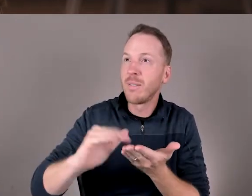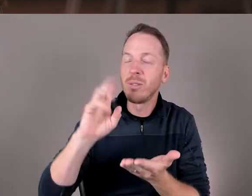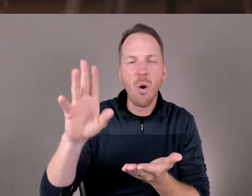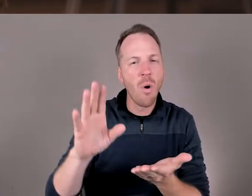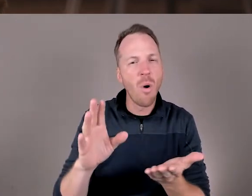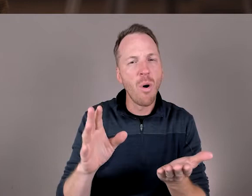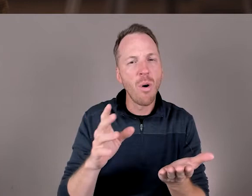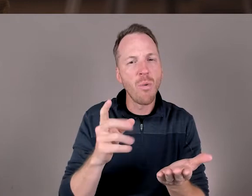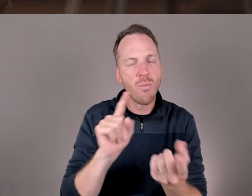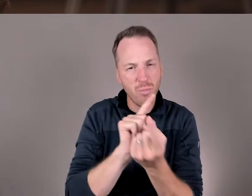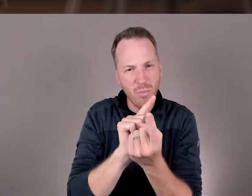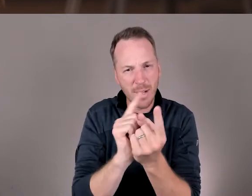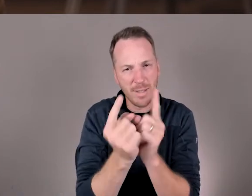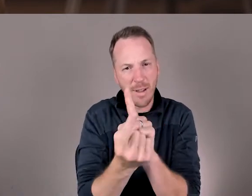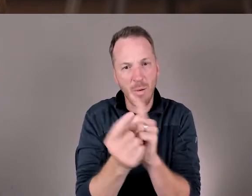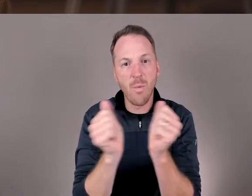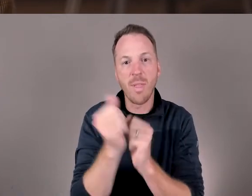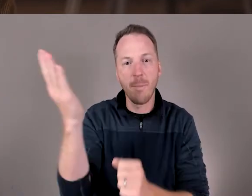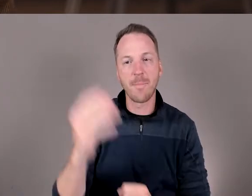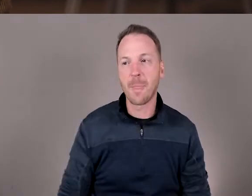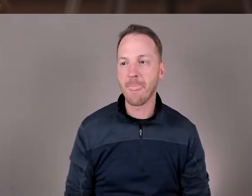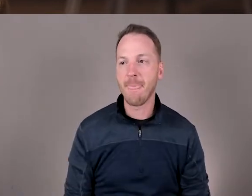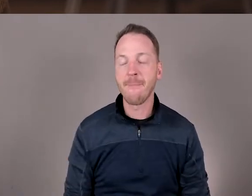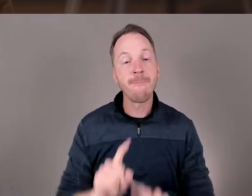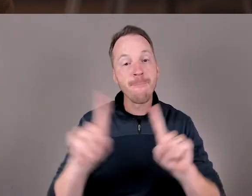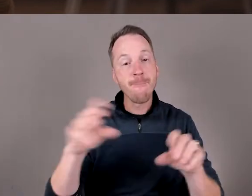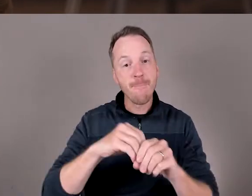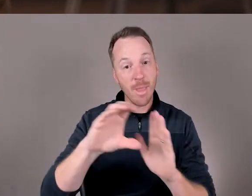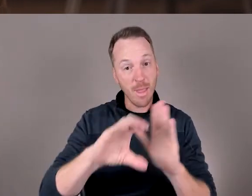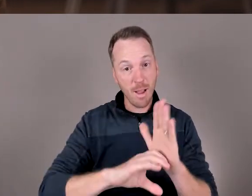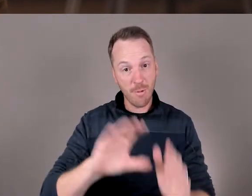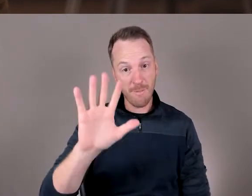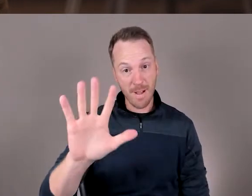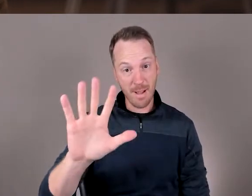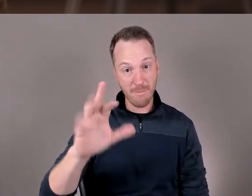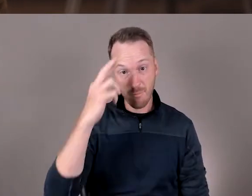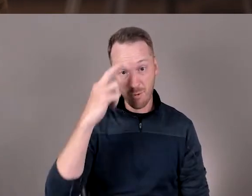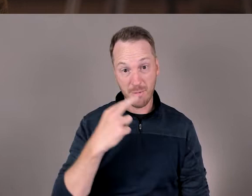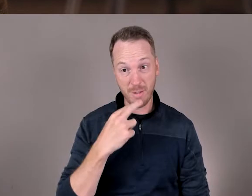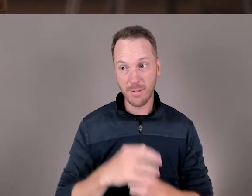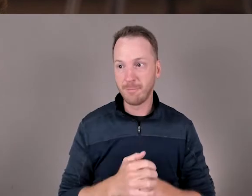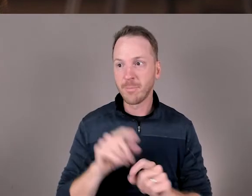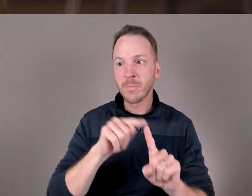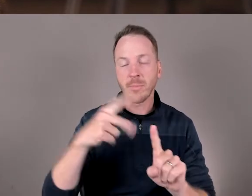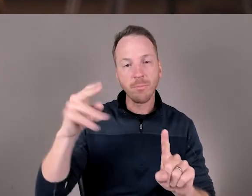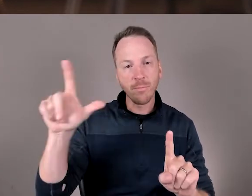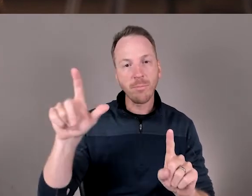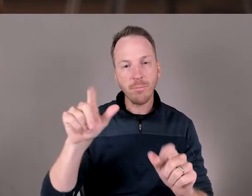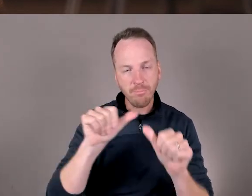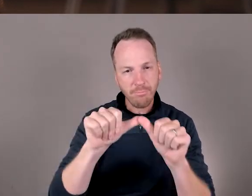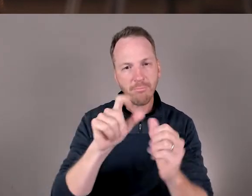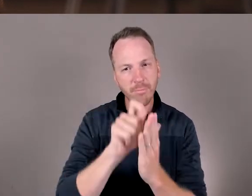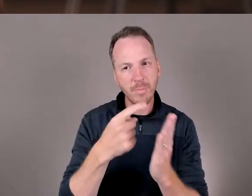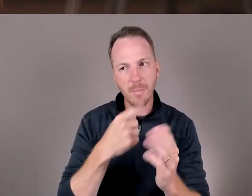be reconciled with him. But then in chapter 5 of Romans, the Apostle Paul